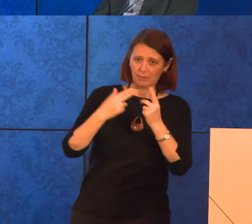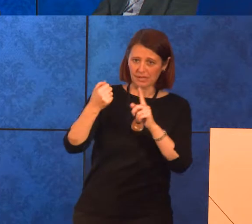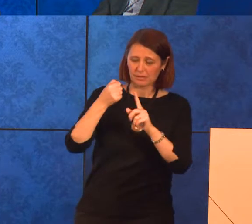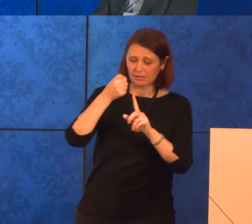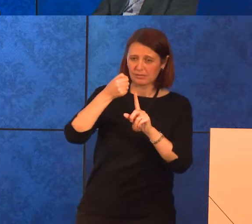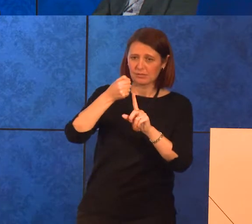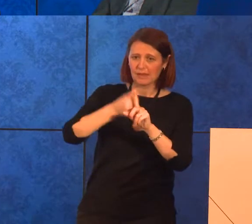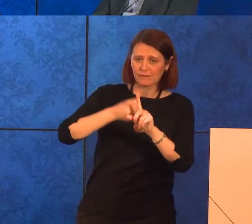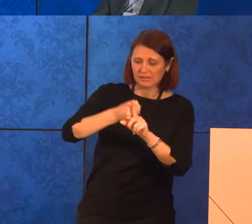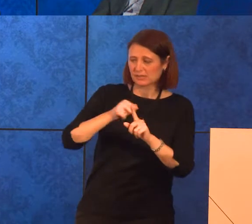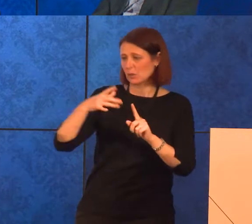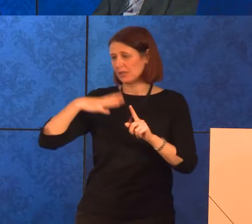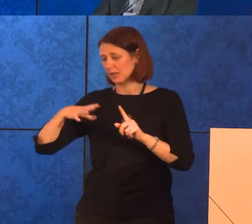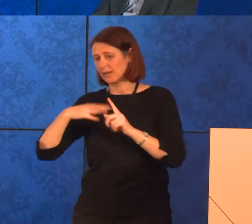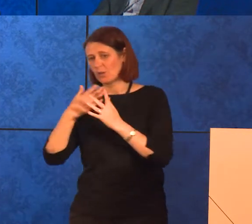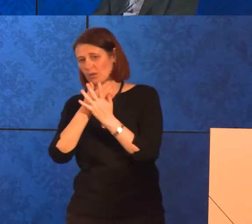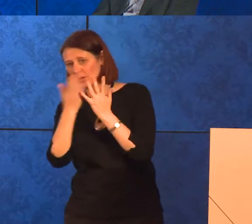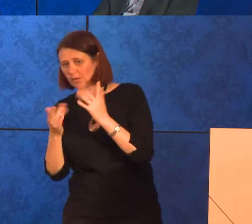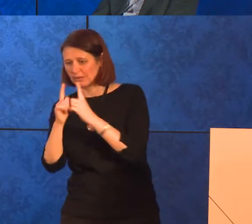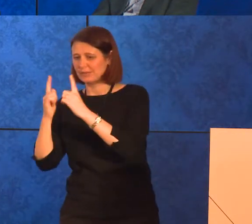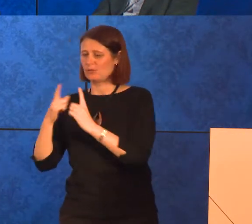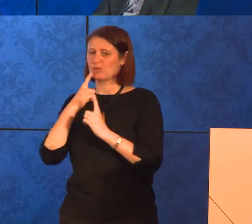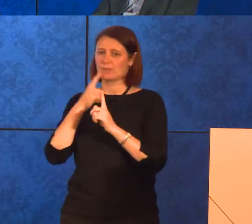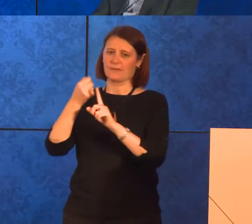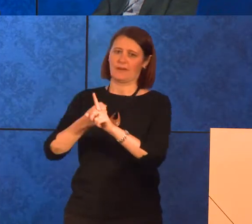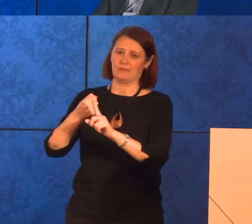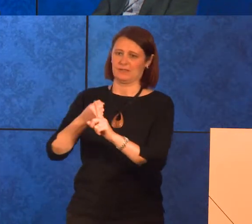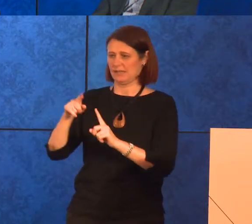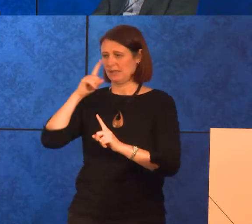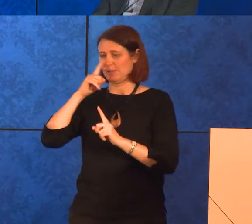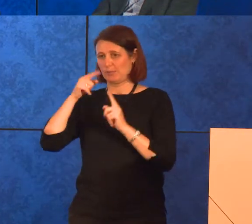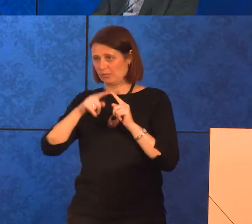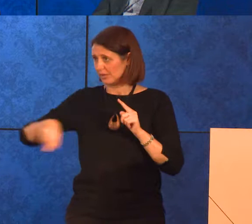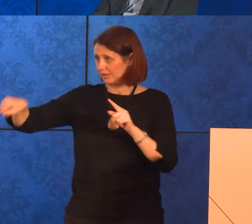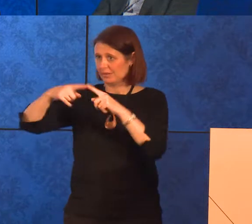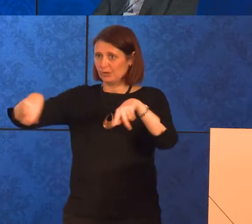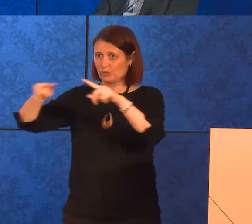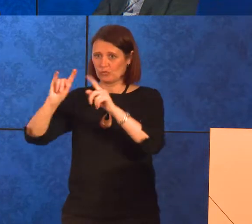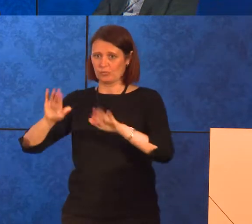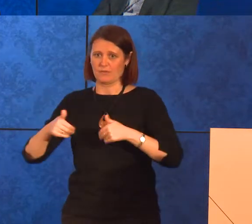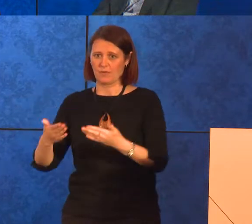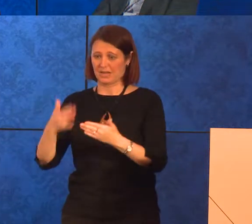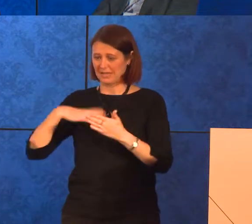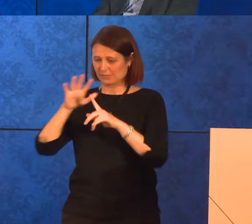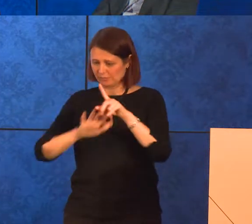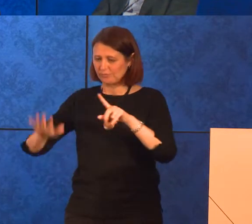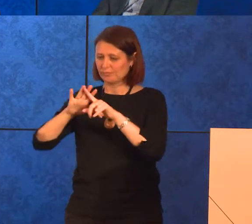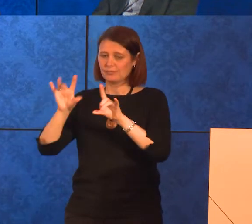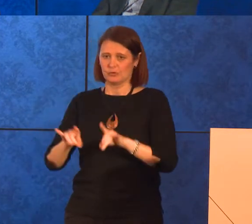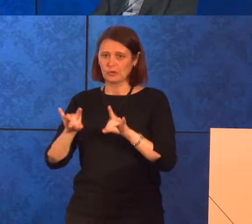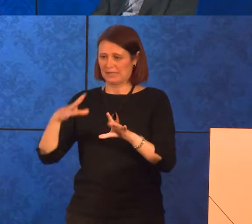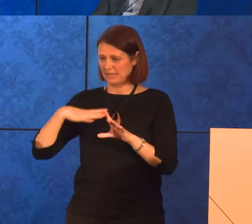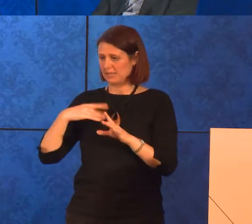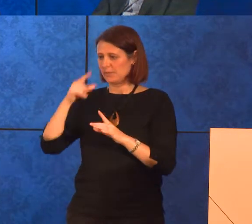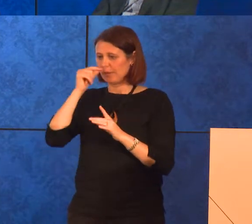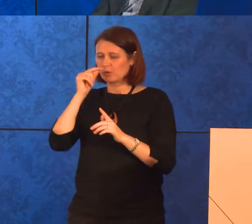advocacy. We need it for all of the kinds of advocacy that people in this room provide, and it needs to be nationwide, and it needs to be available